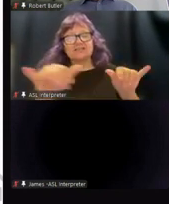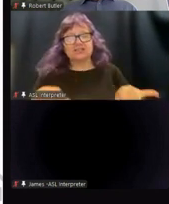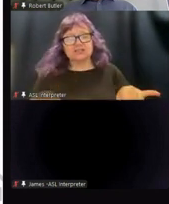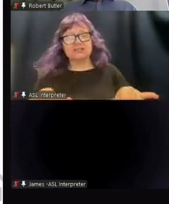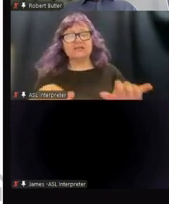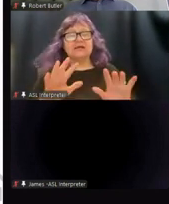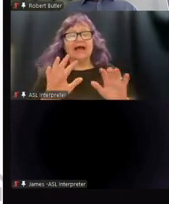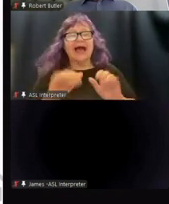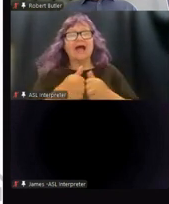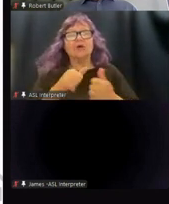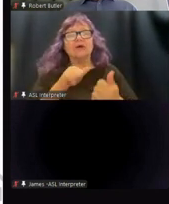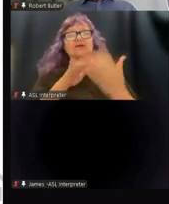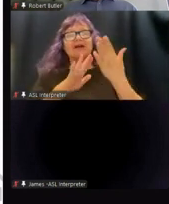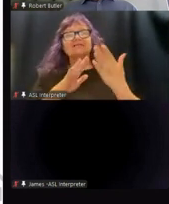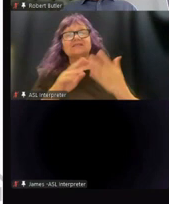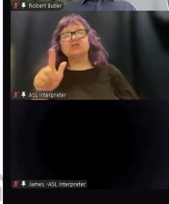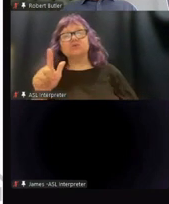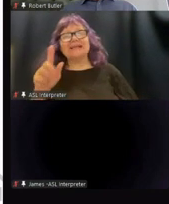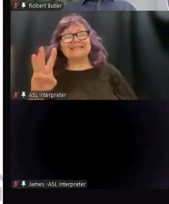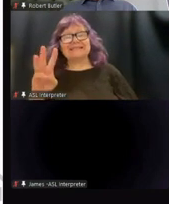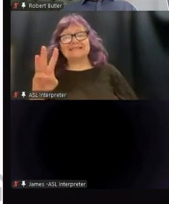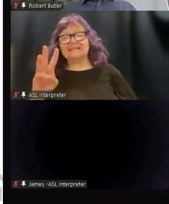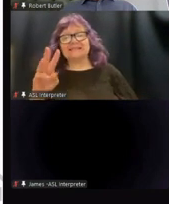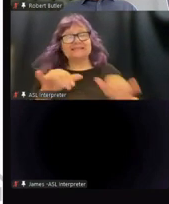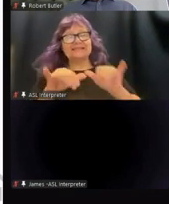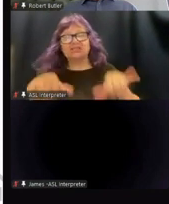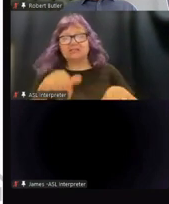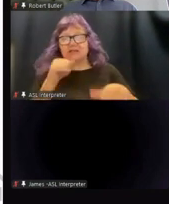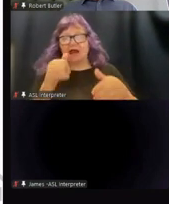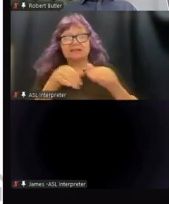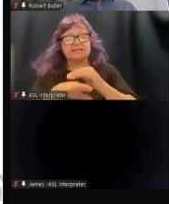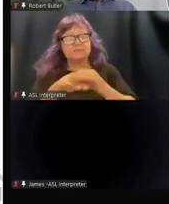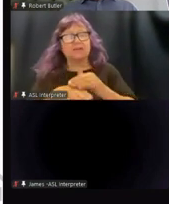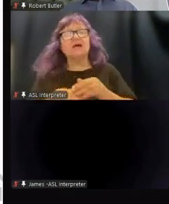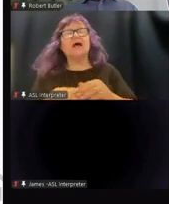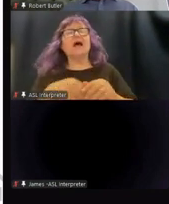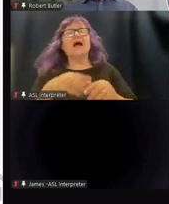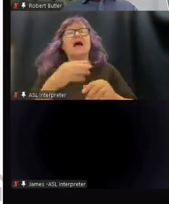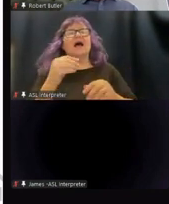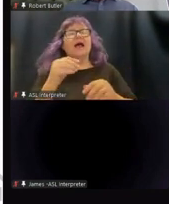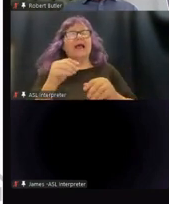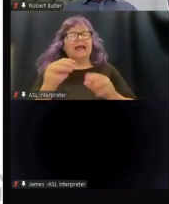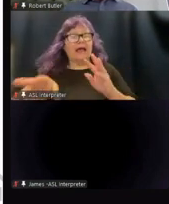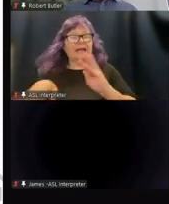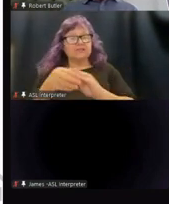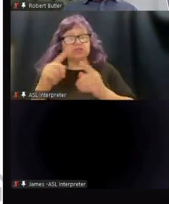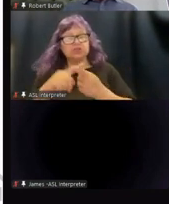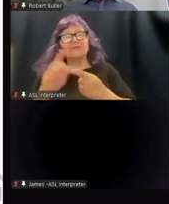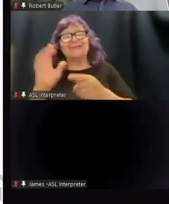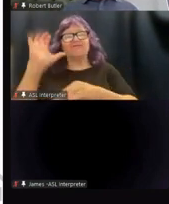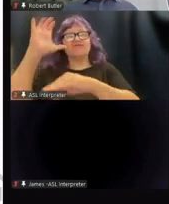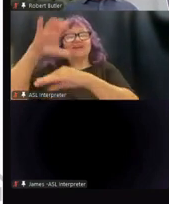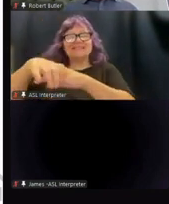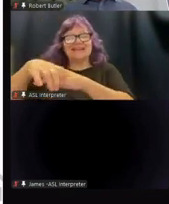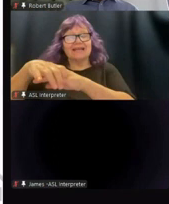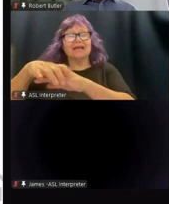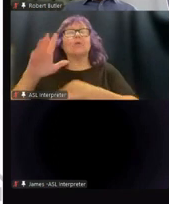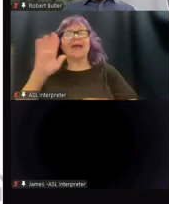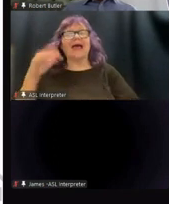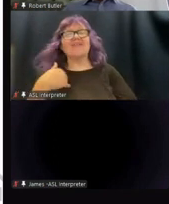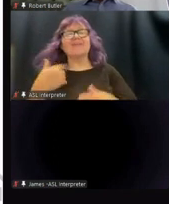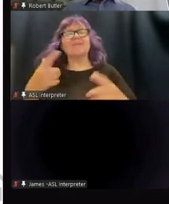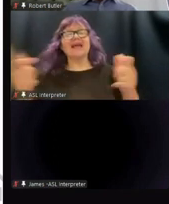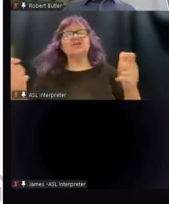26 inaccessible stations? In addition to the freestanding initiative I just mentioned, we have major